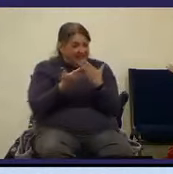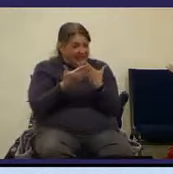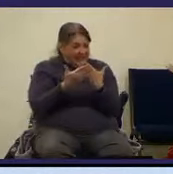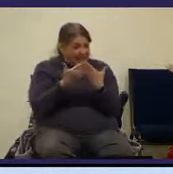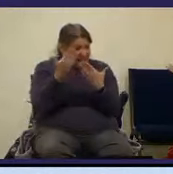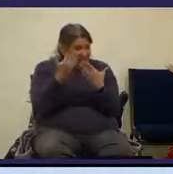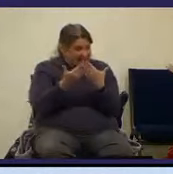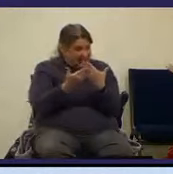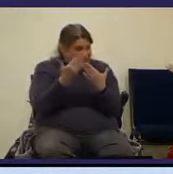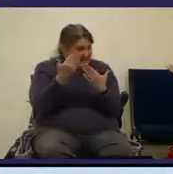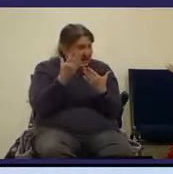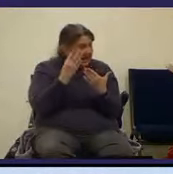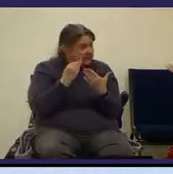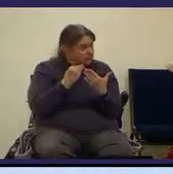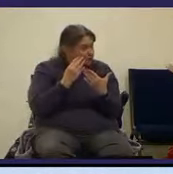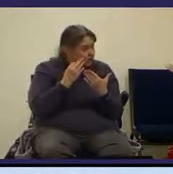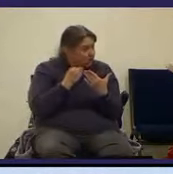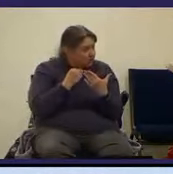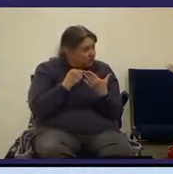me now